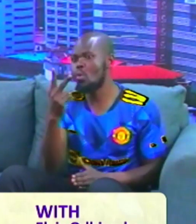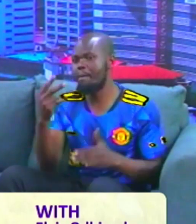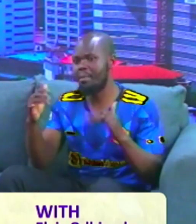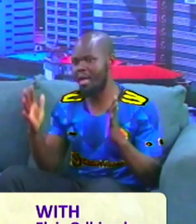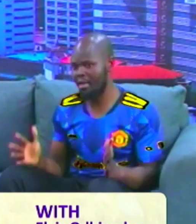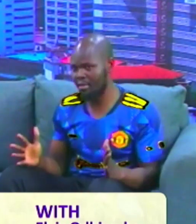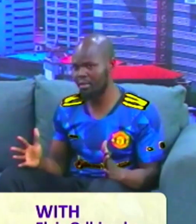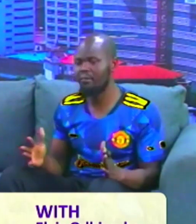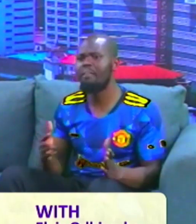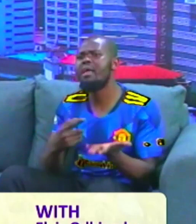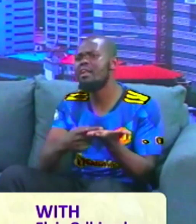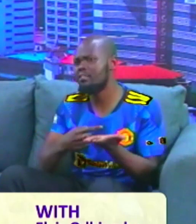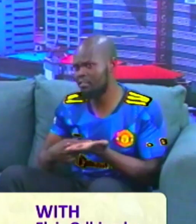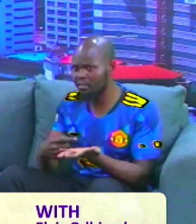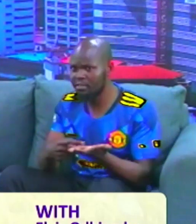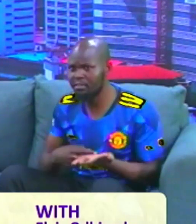KCB,